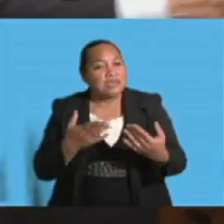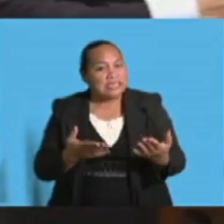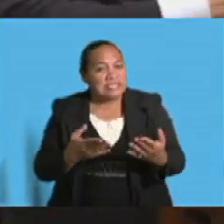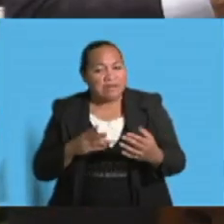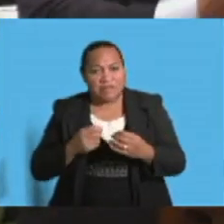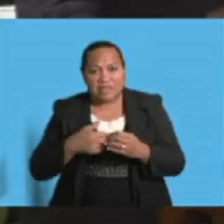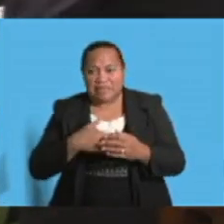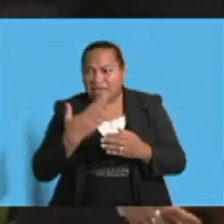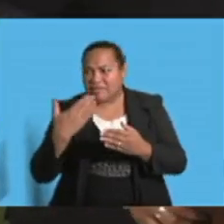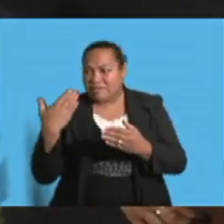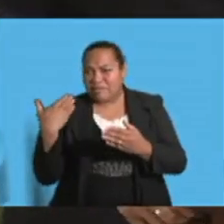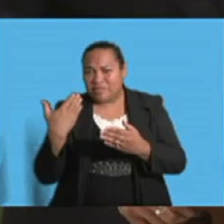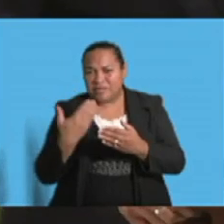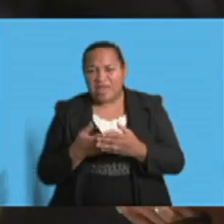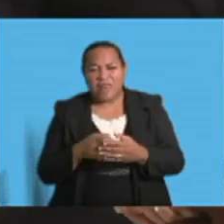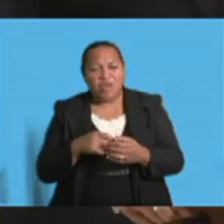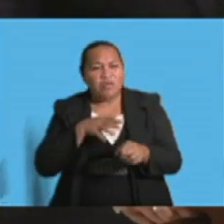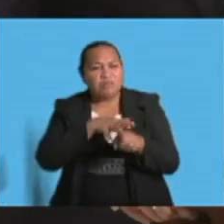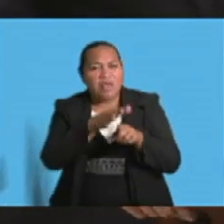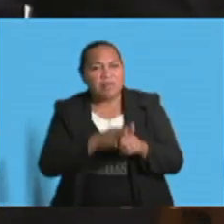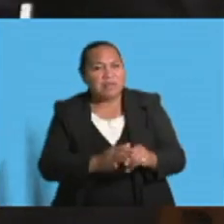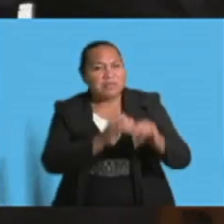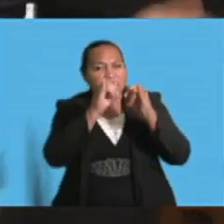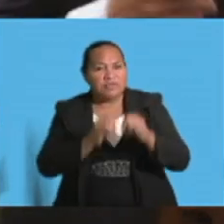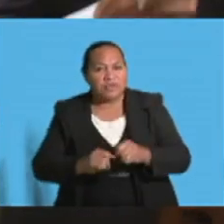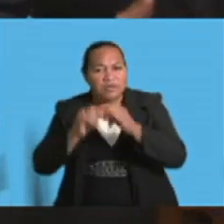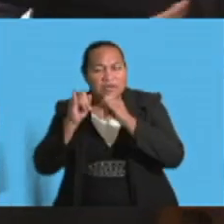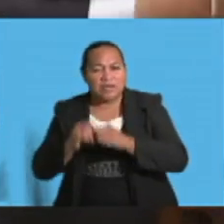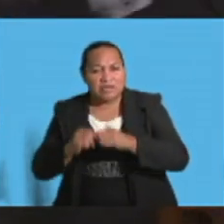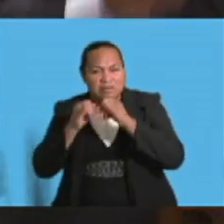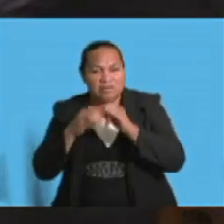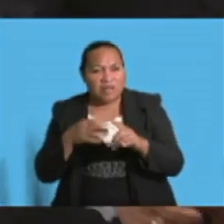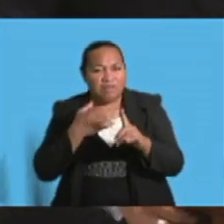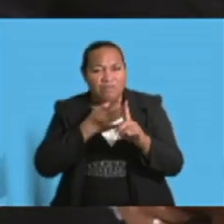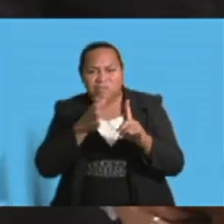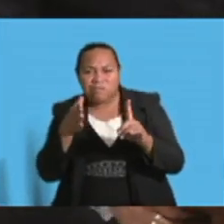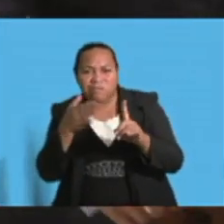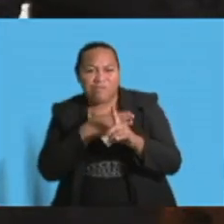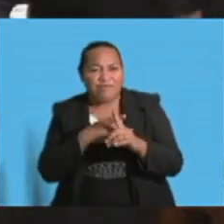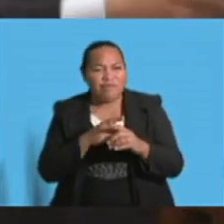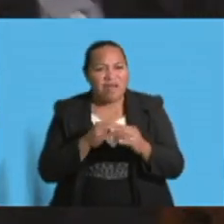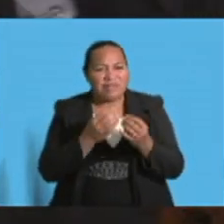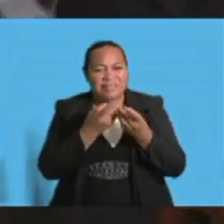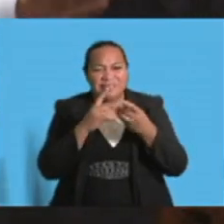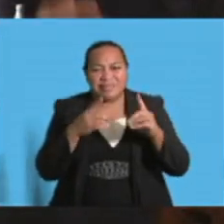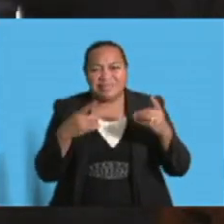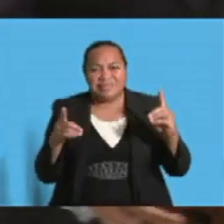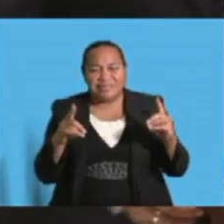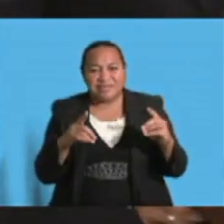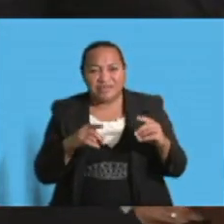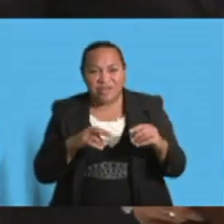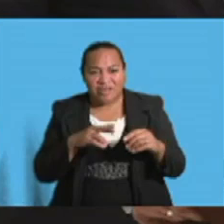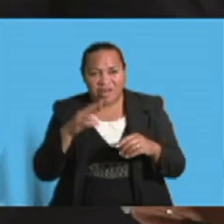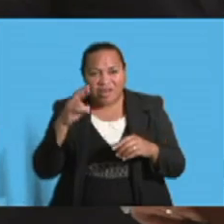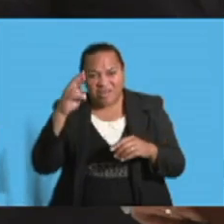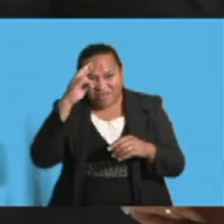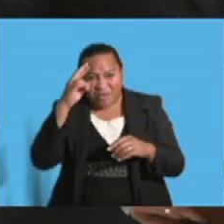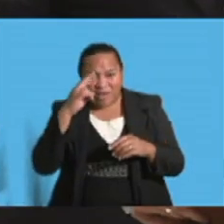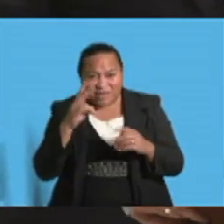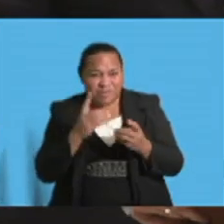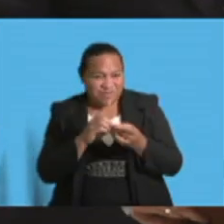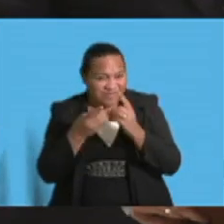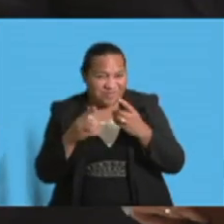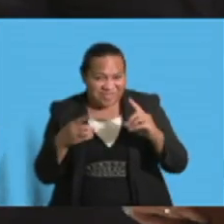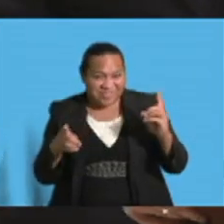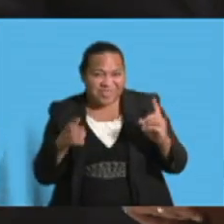been predominantly personalized, implicitly or indirectly racialized. Implicitly or directly racial chauvinism has come into it too,